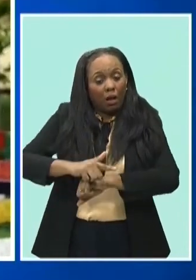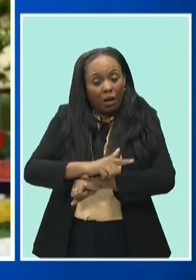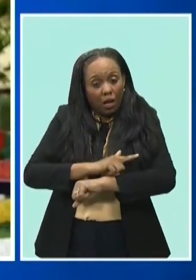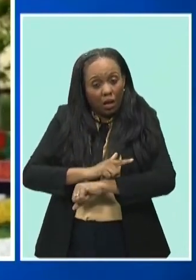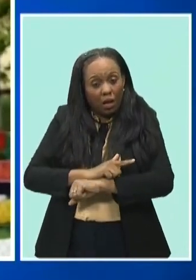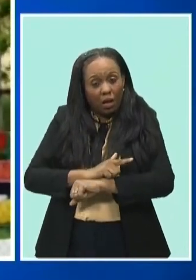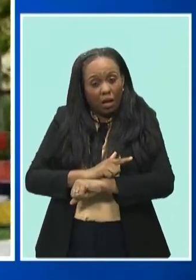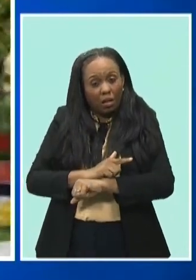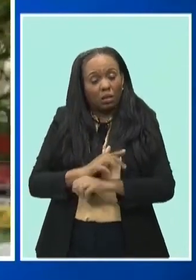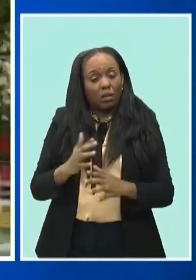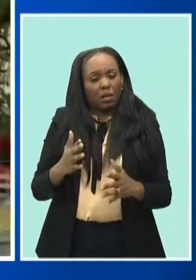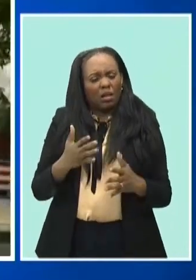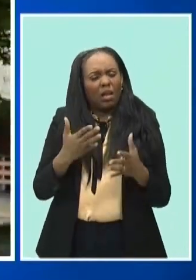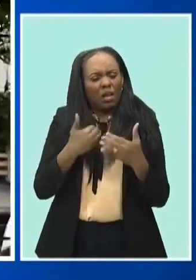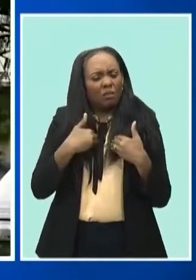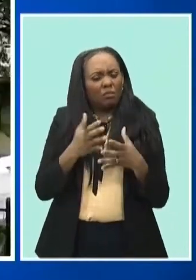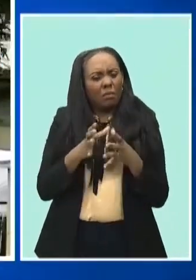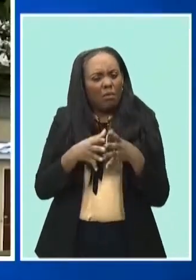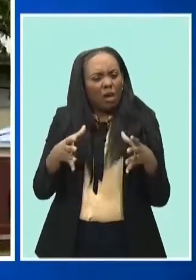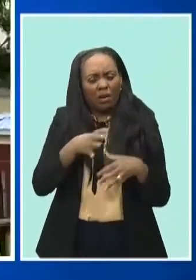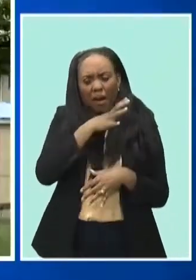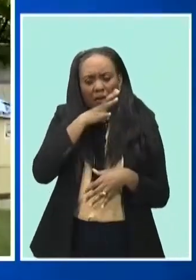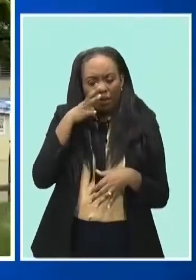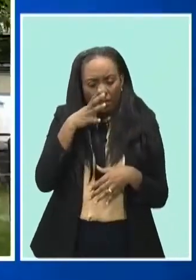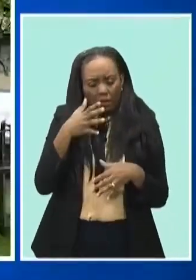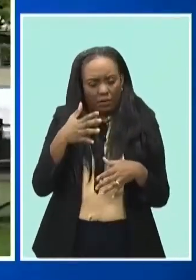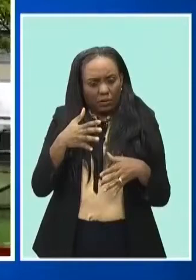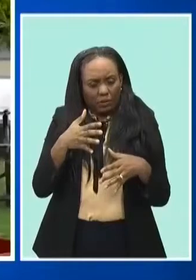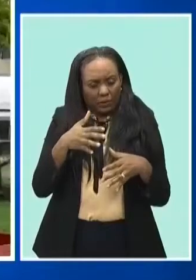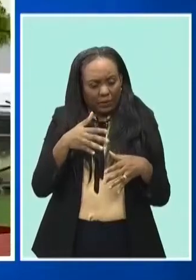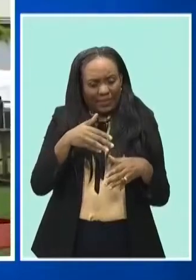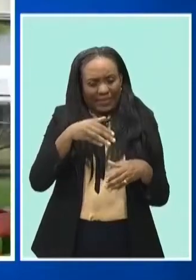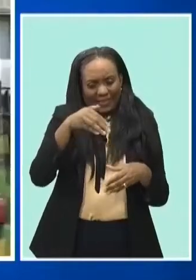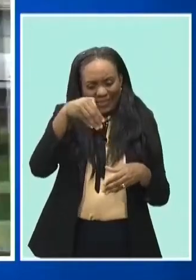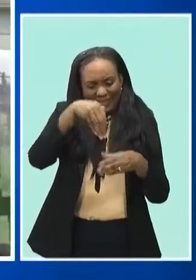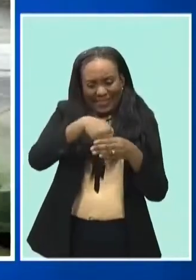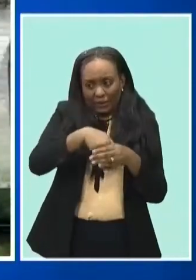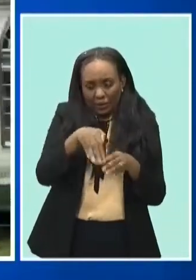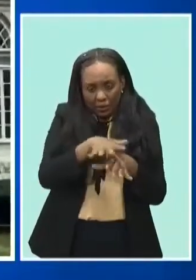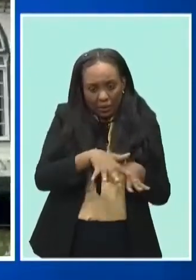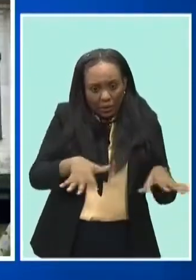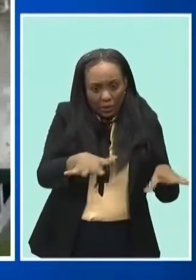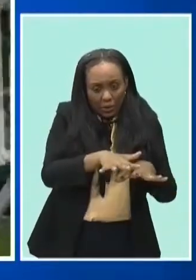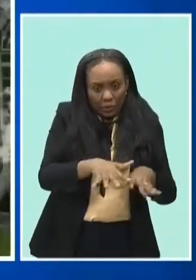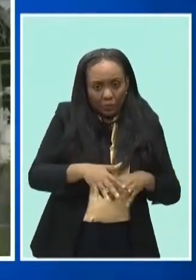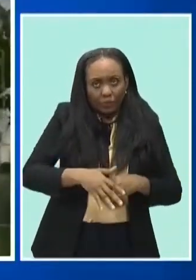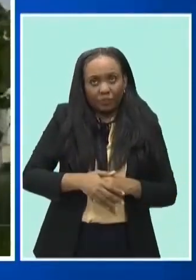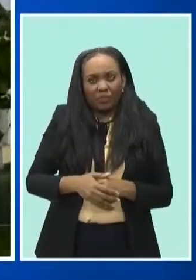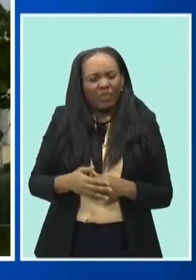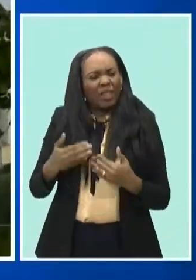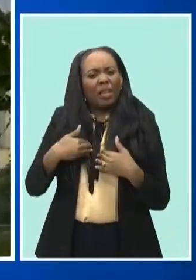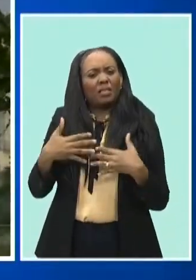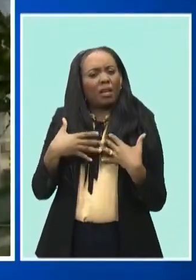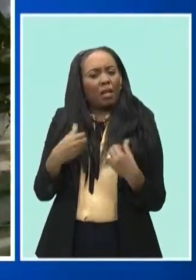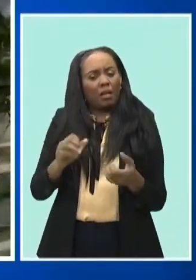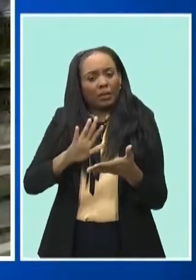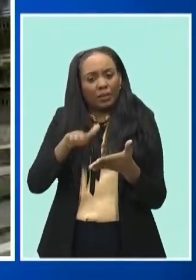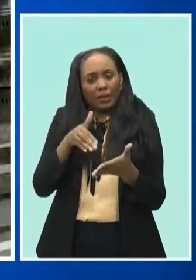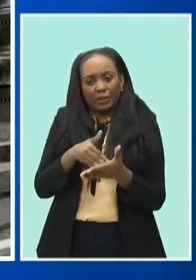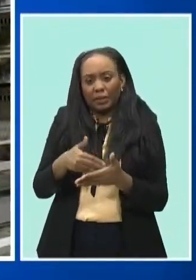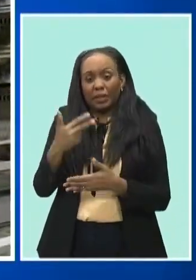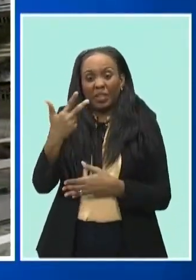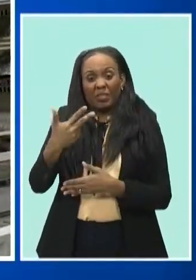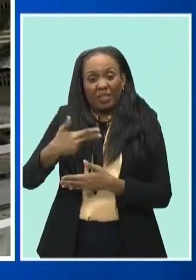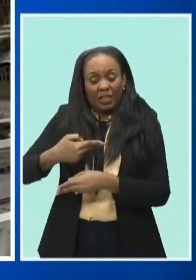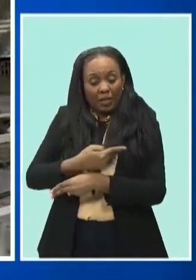6 miles in agricultural land. The village of Better Vernwangting boasts the Emancipation Monument, 4 churches, a health center, 3 nursery